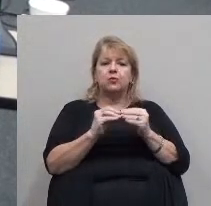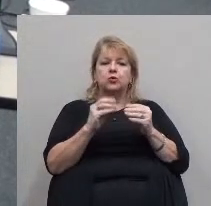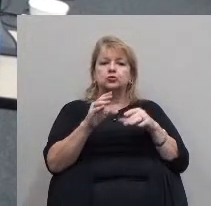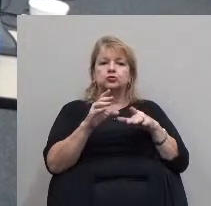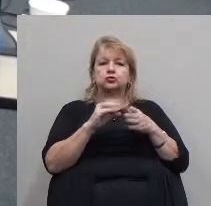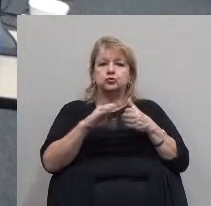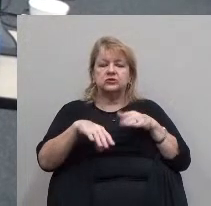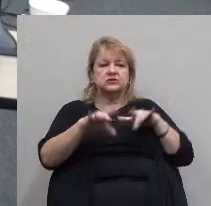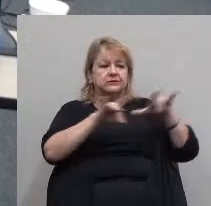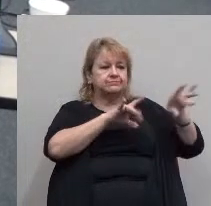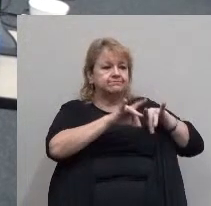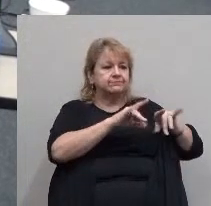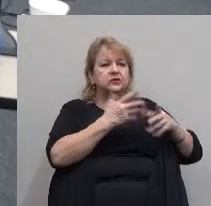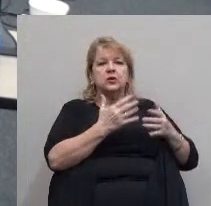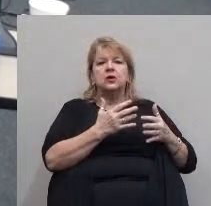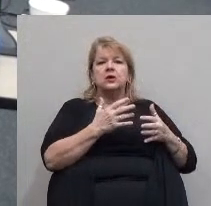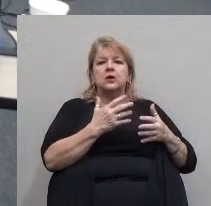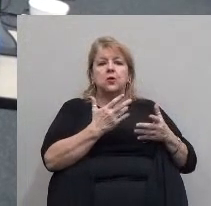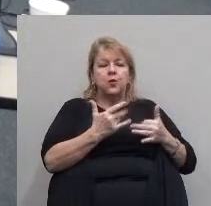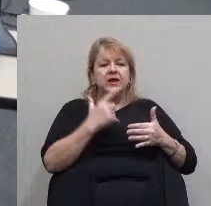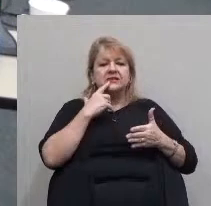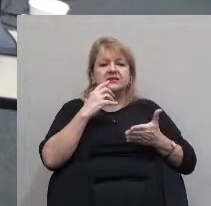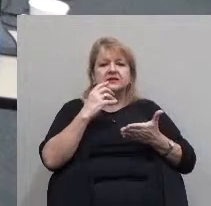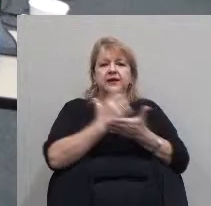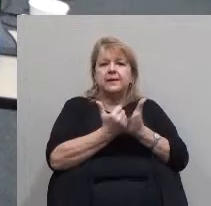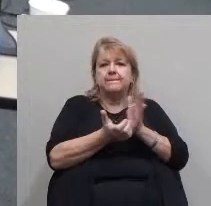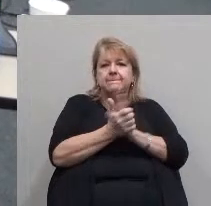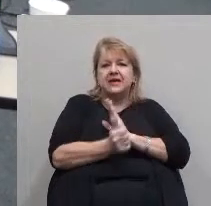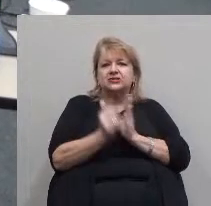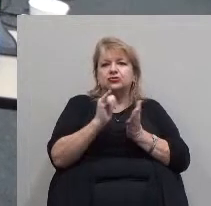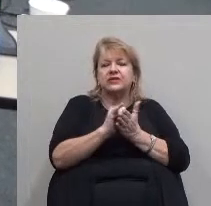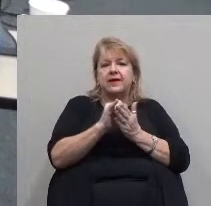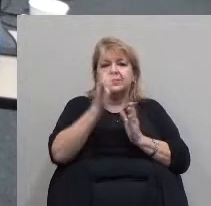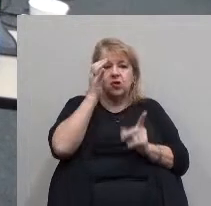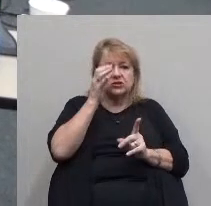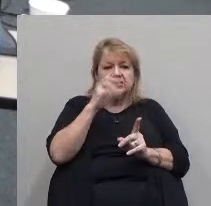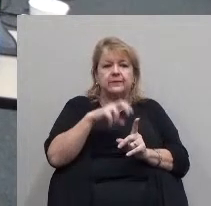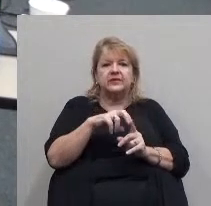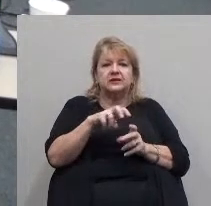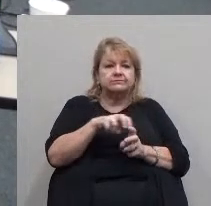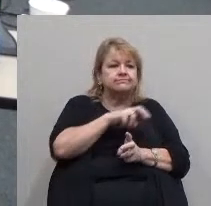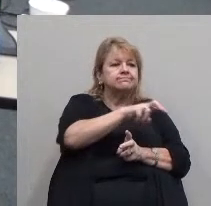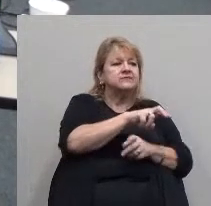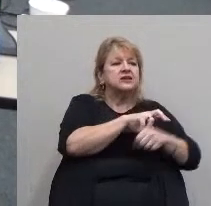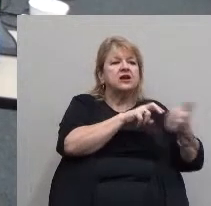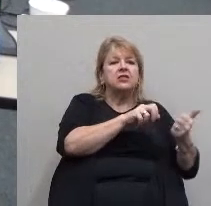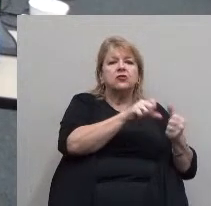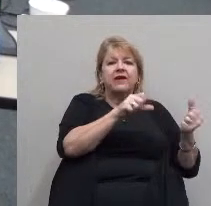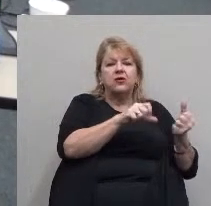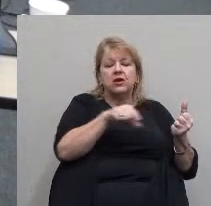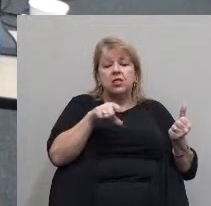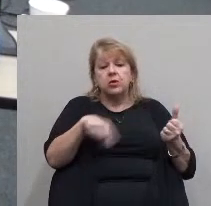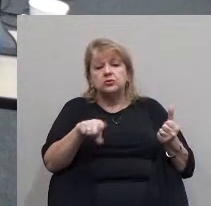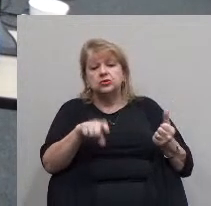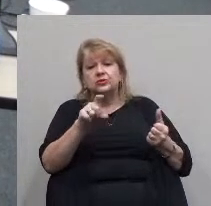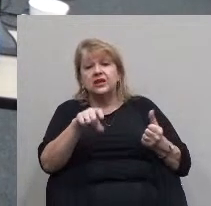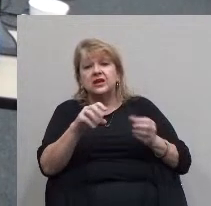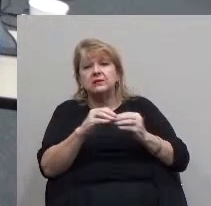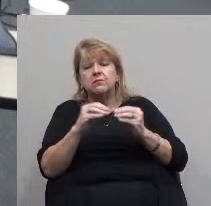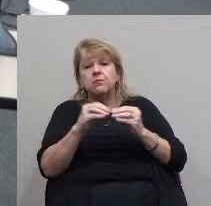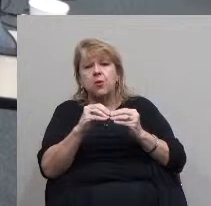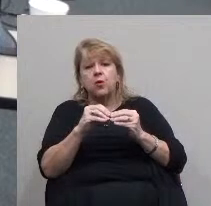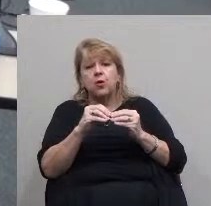here, they wait for mastery of the concept, then they discharge those students to another area, while students who need more support get a